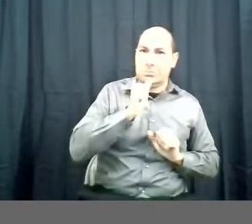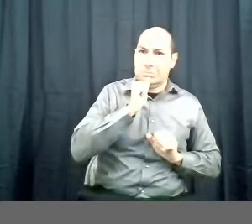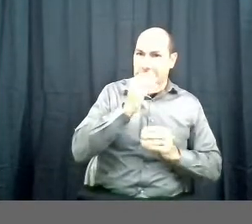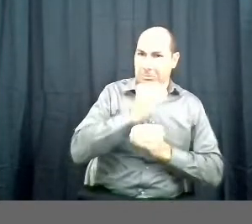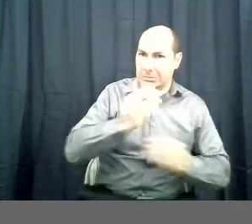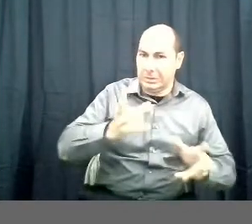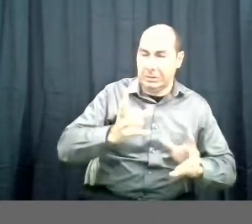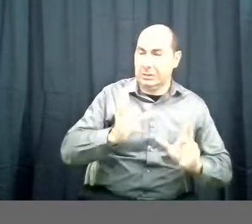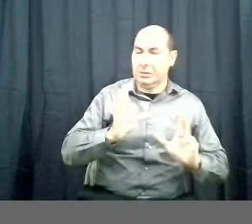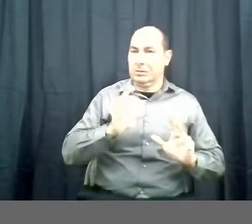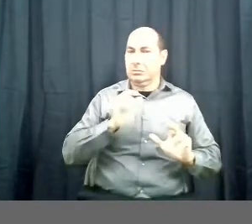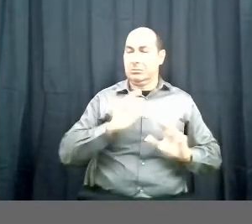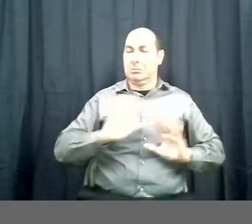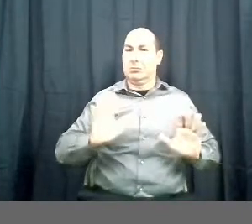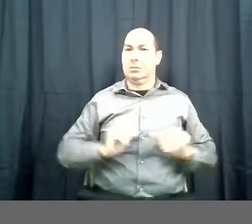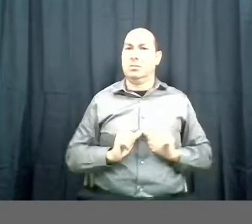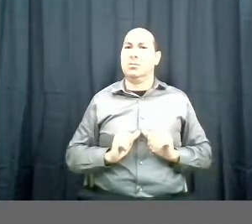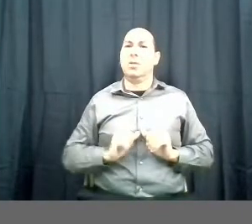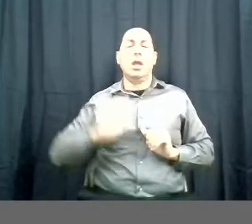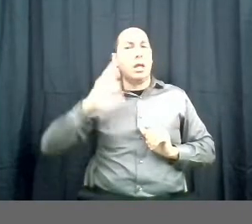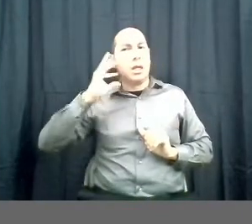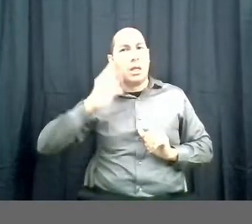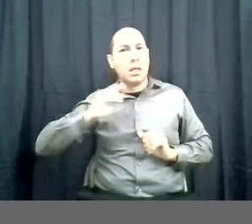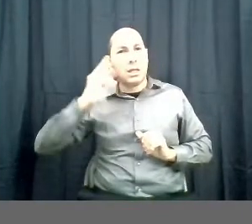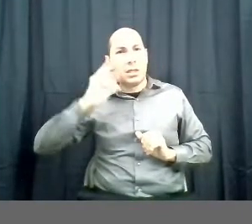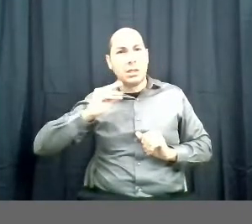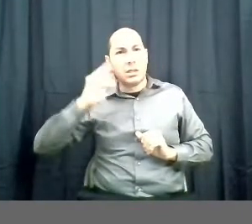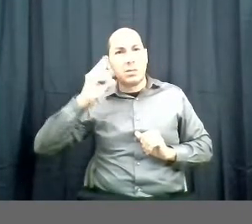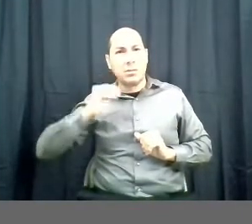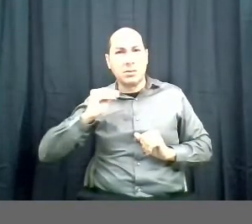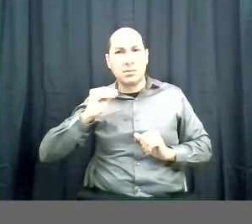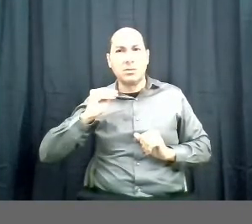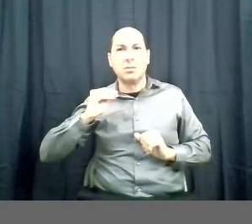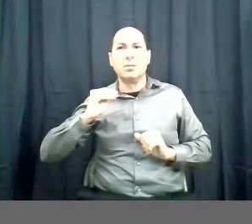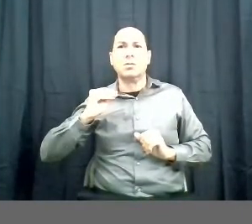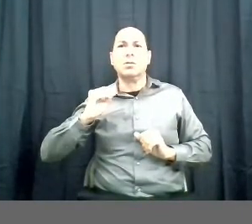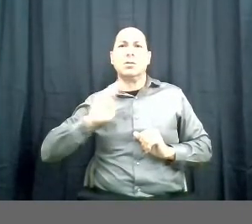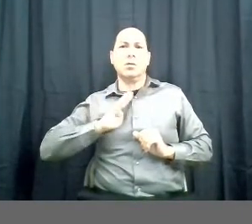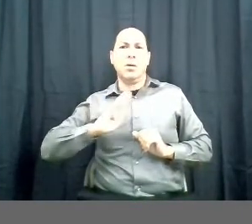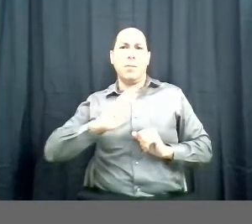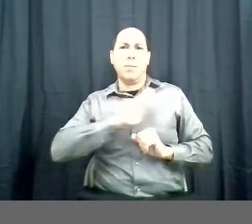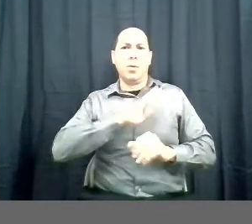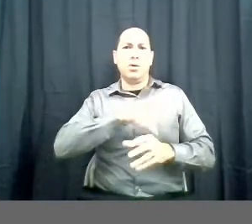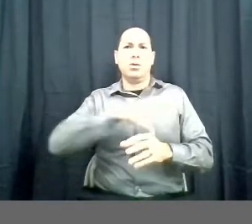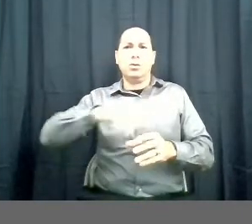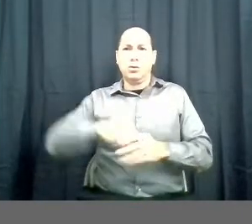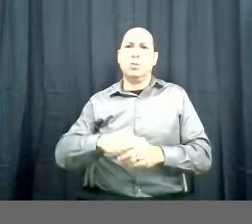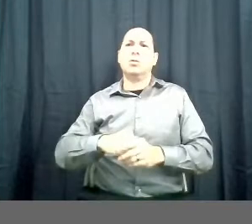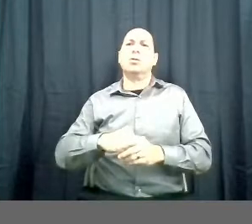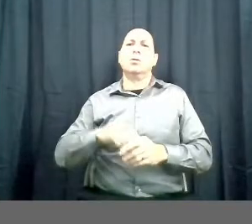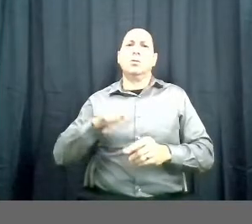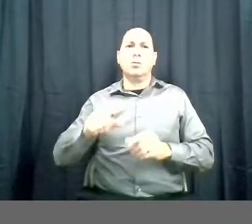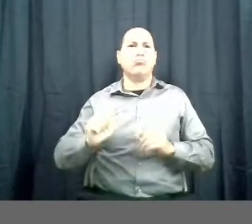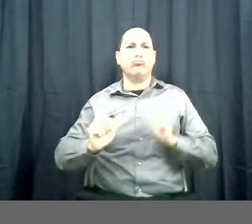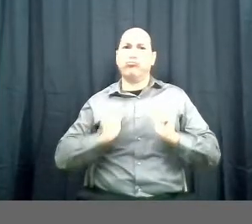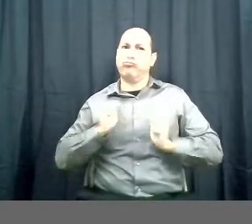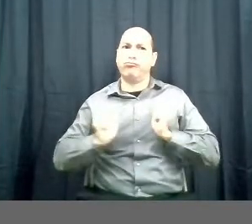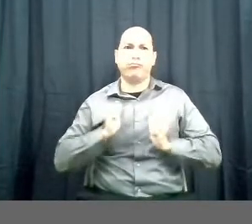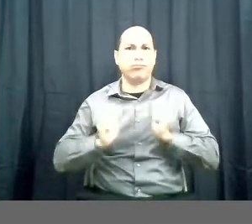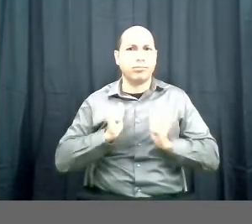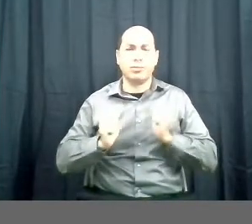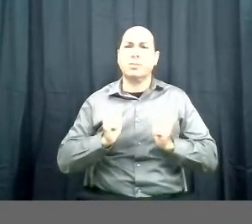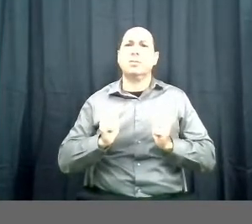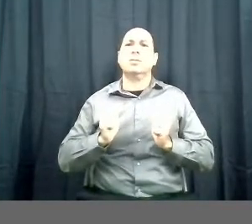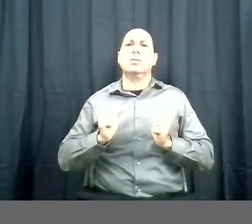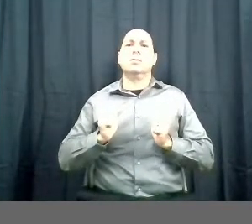here. The experience we have had is that board members are actively involved. The mediation